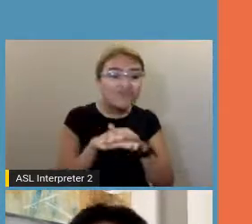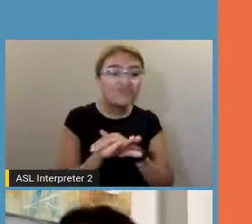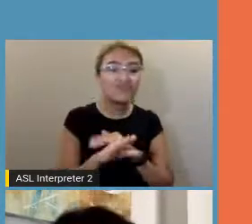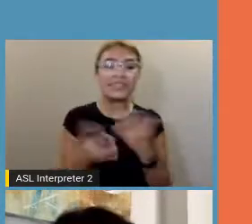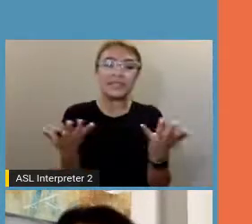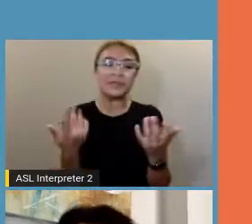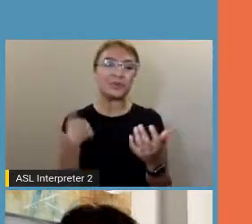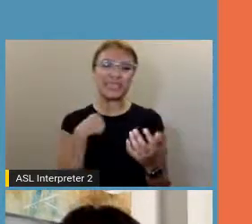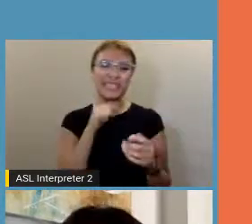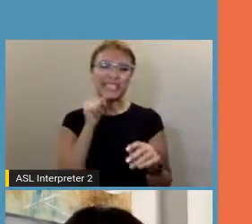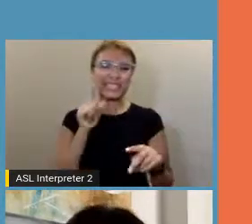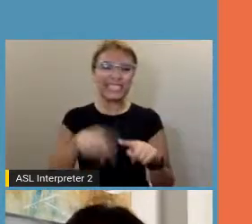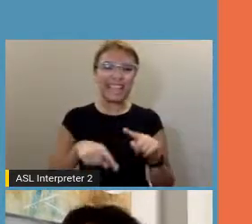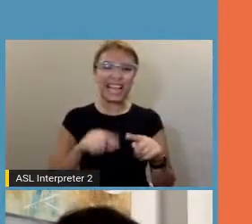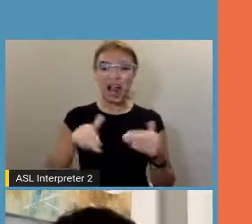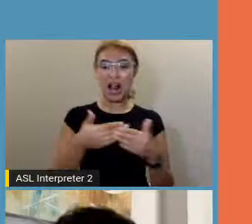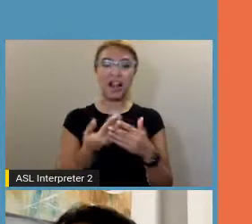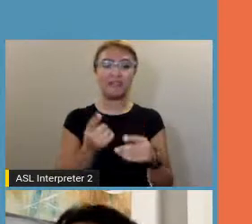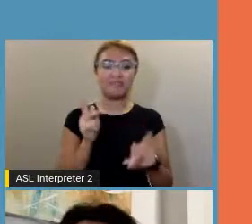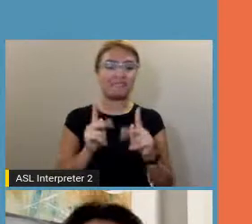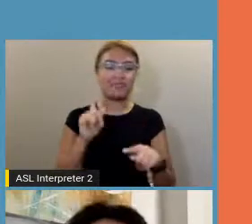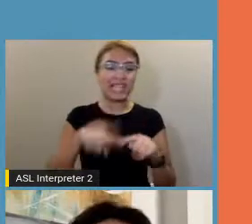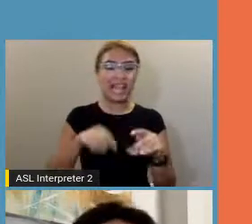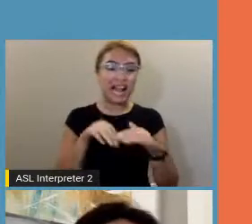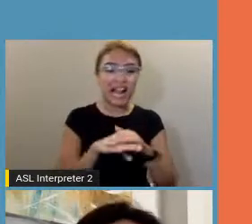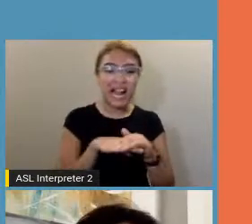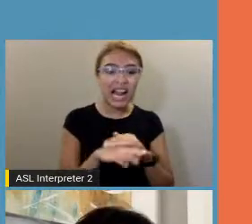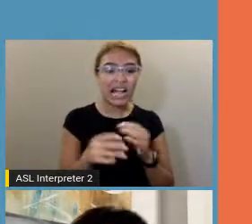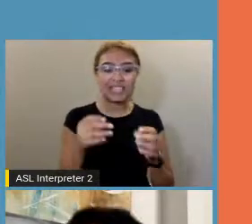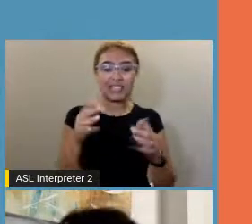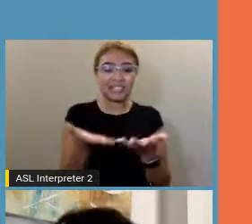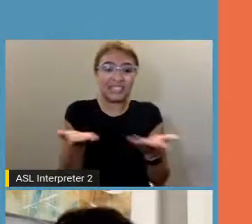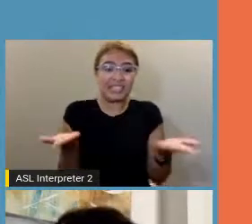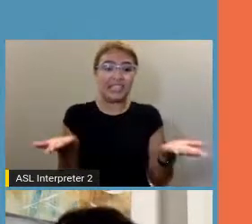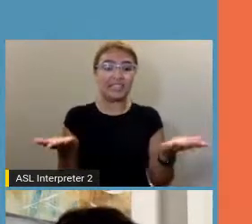objects. They're either in collections, they're held in